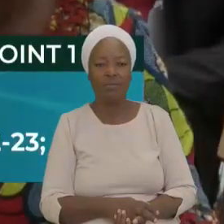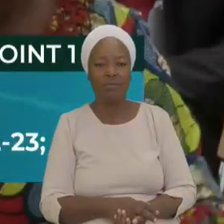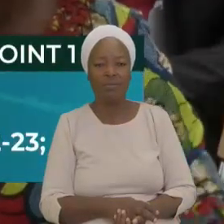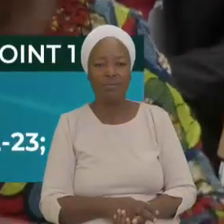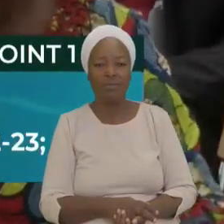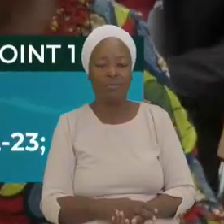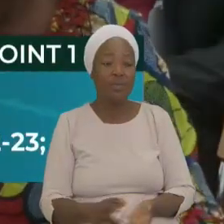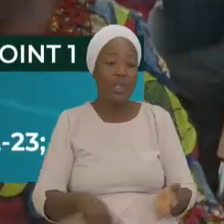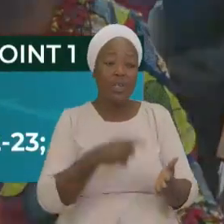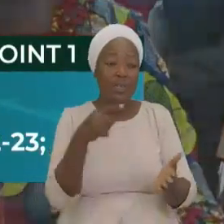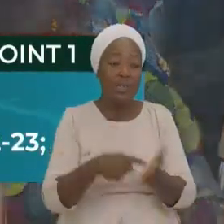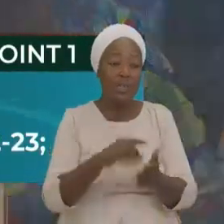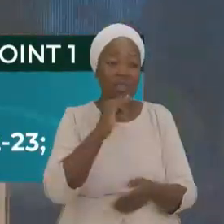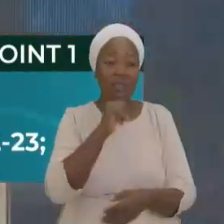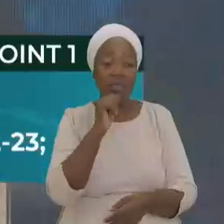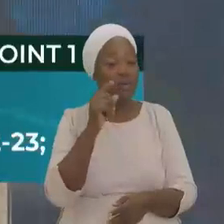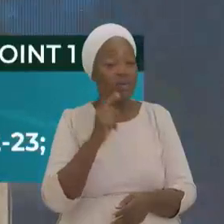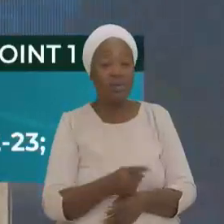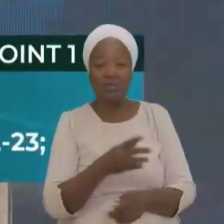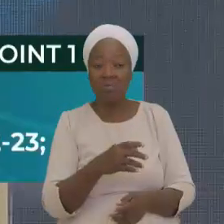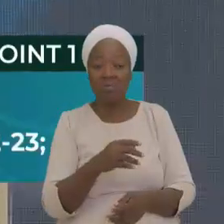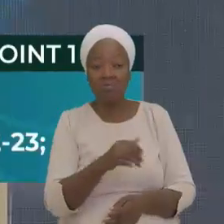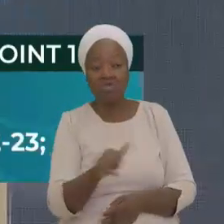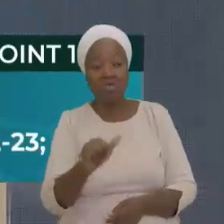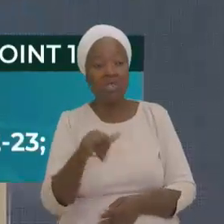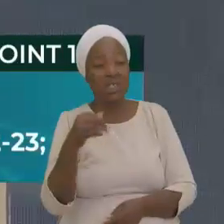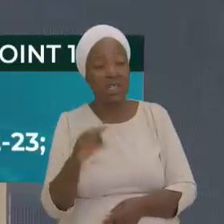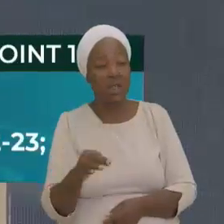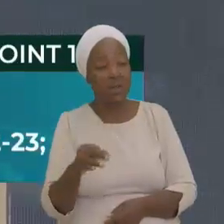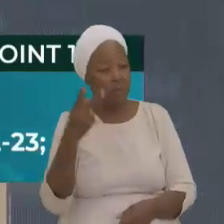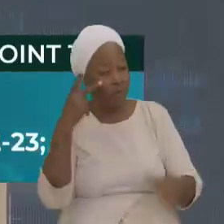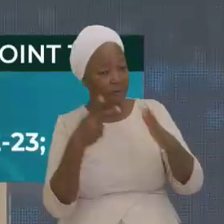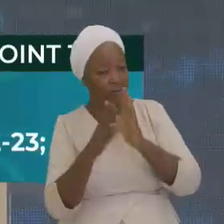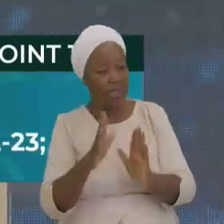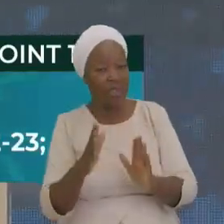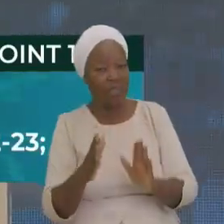This is not just a prophet, the prophet of Nazareth,